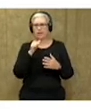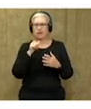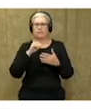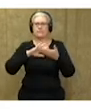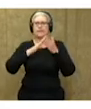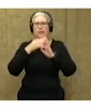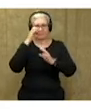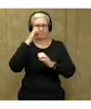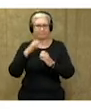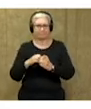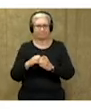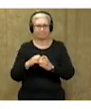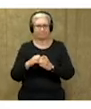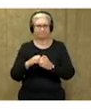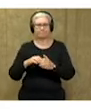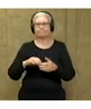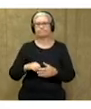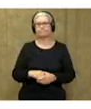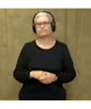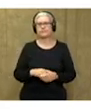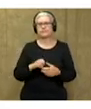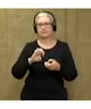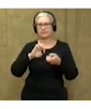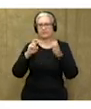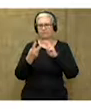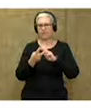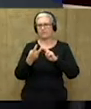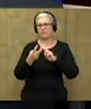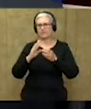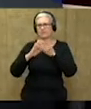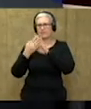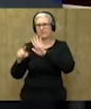it, evolving into something negative.